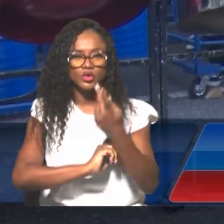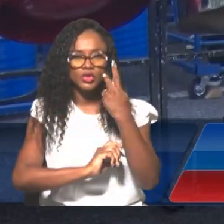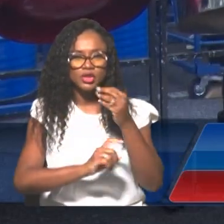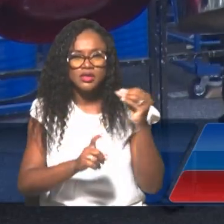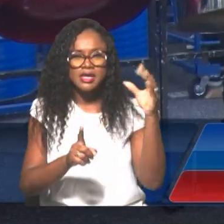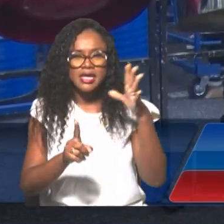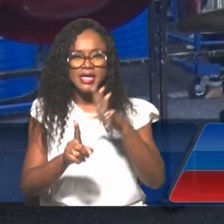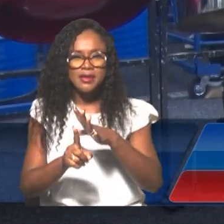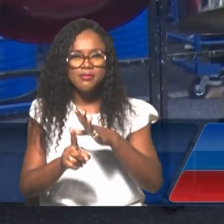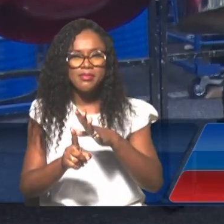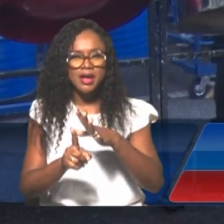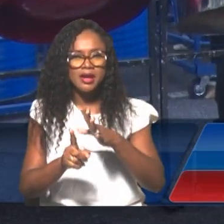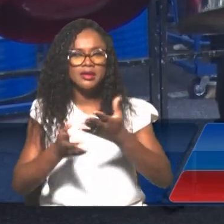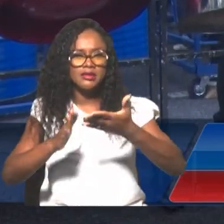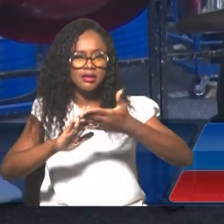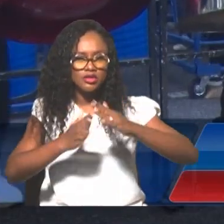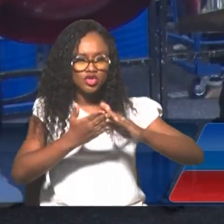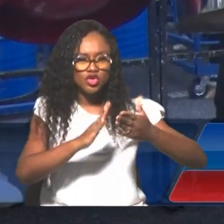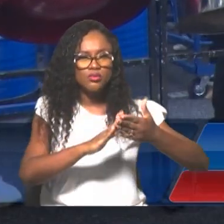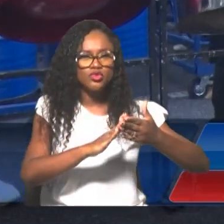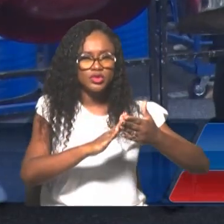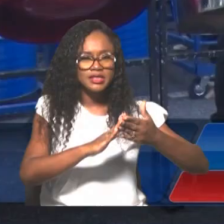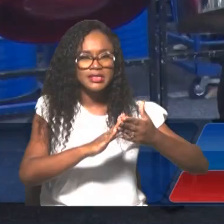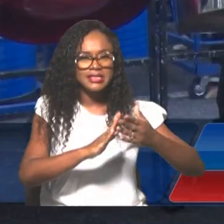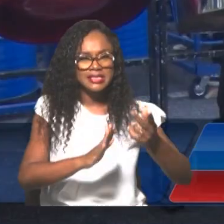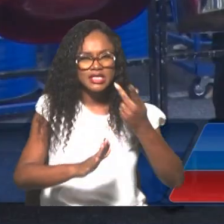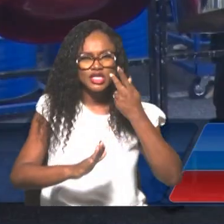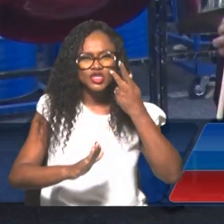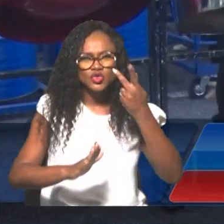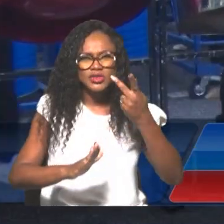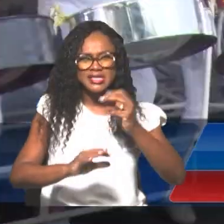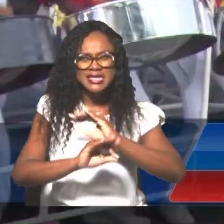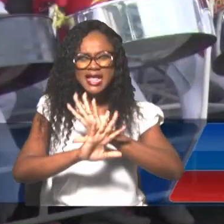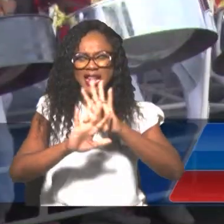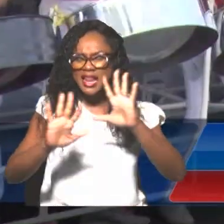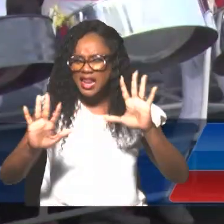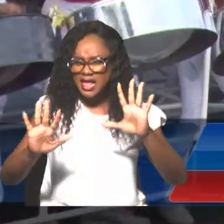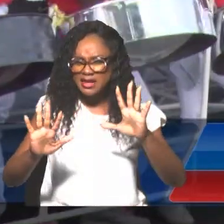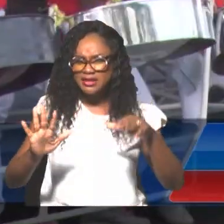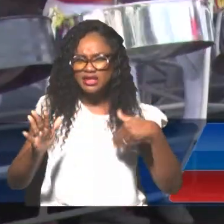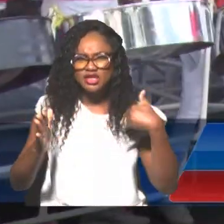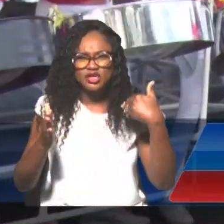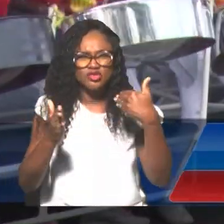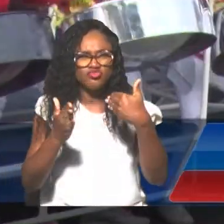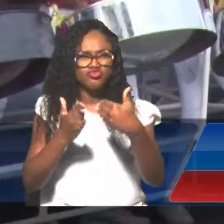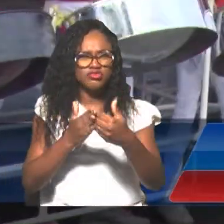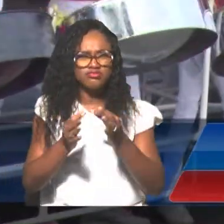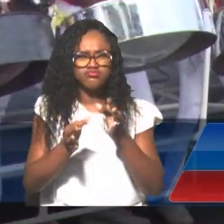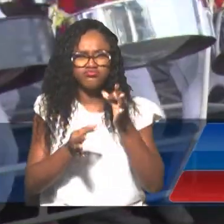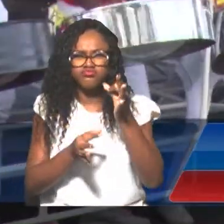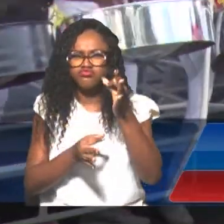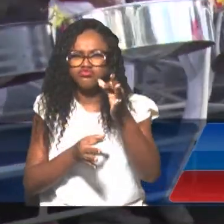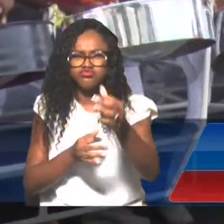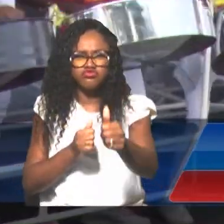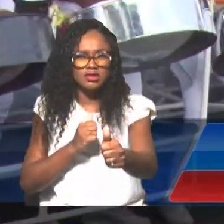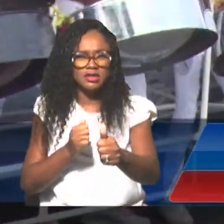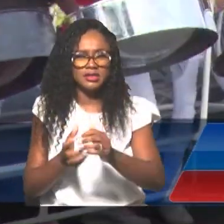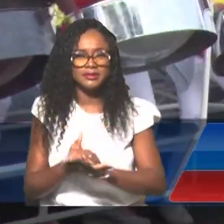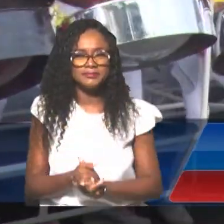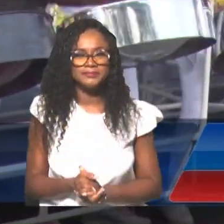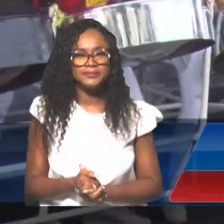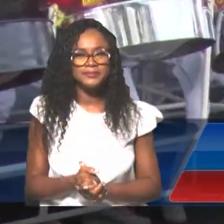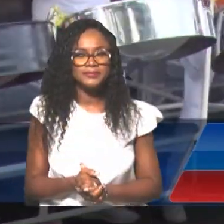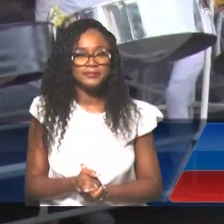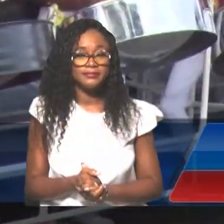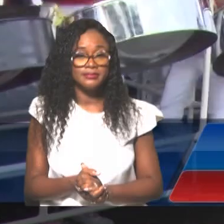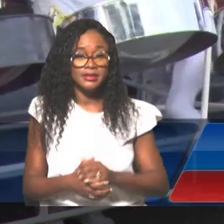it has in local communities, it's clear that the pan's influence reaches far beyond the stage. There's no denying